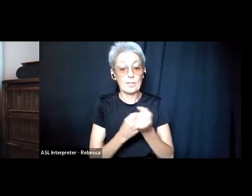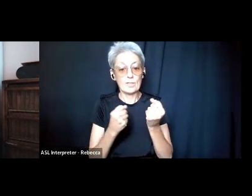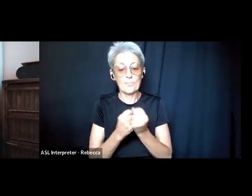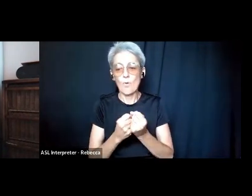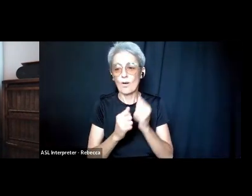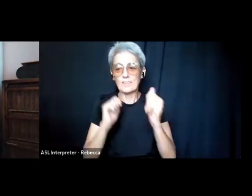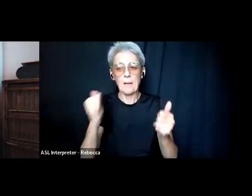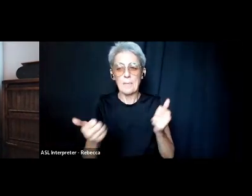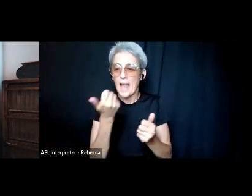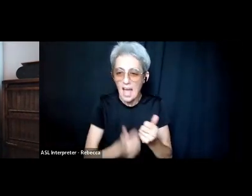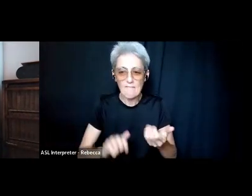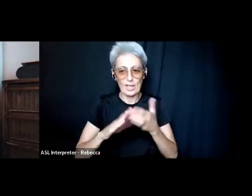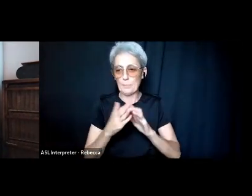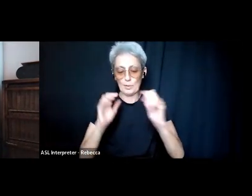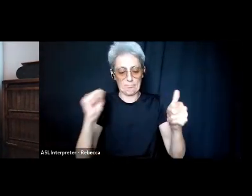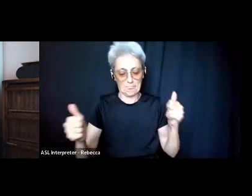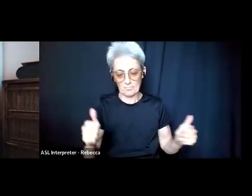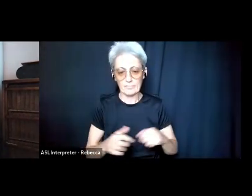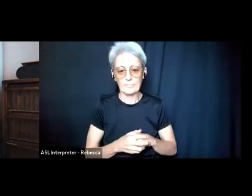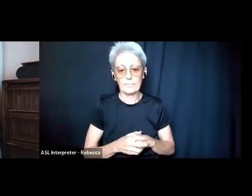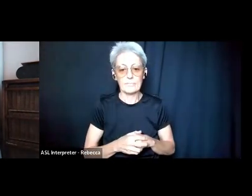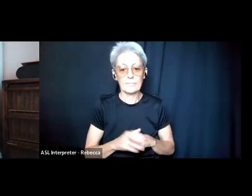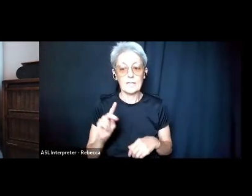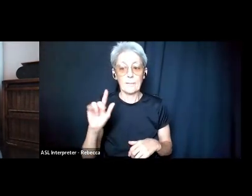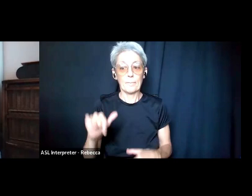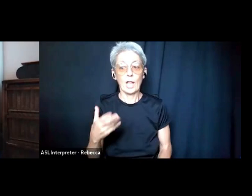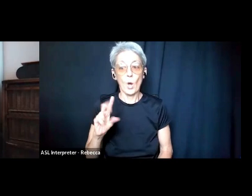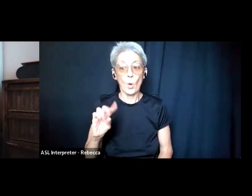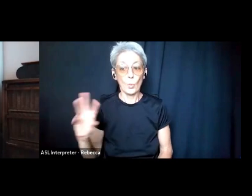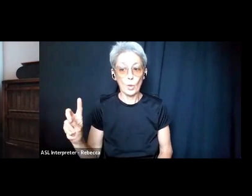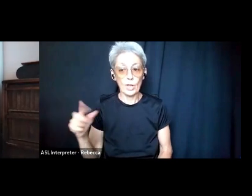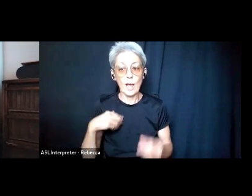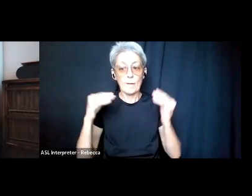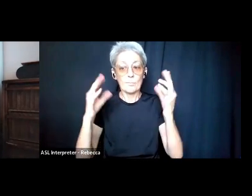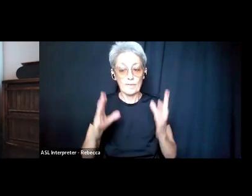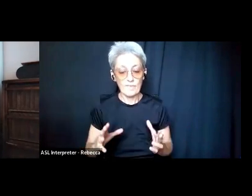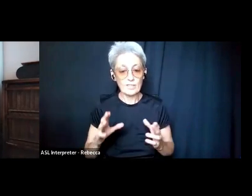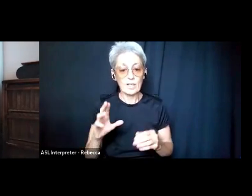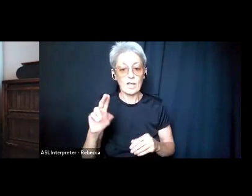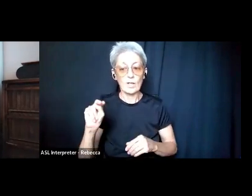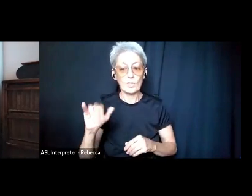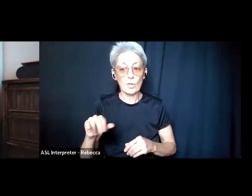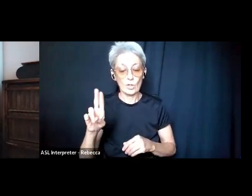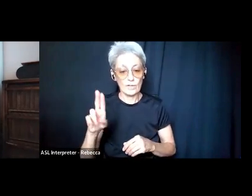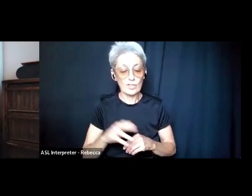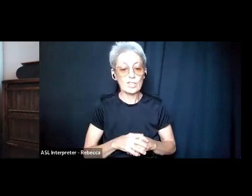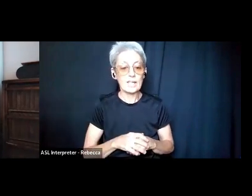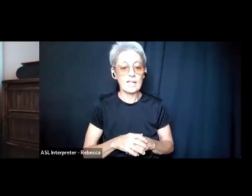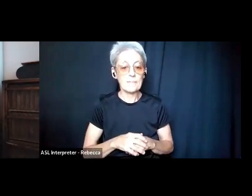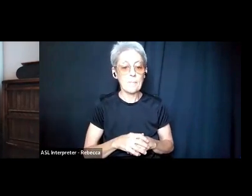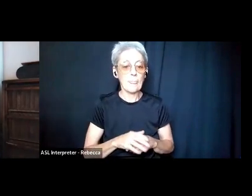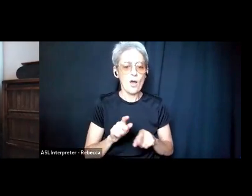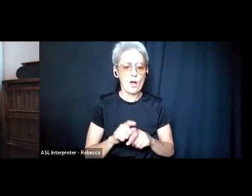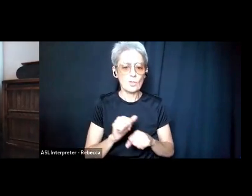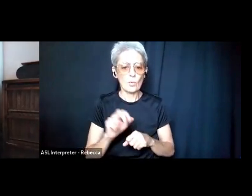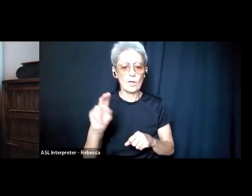community. So I am Kimberly Hogewood. I am a professor at New York University. I am also with New